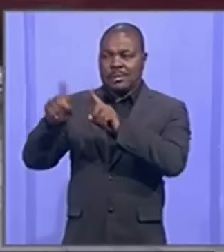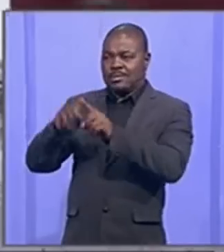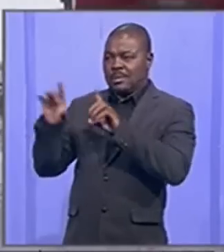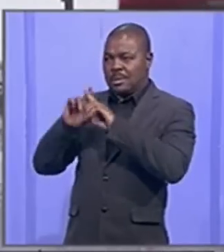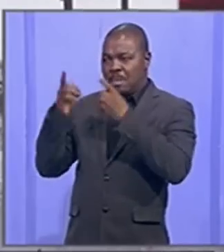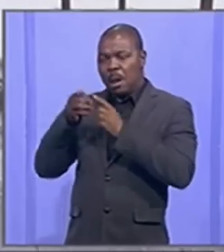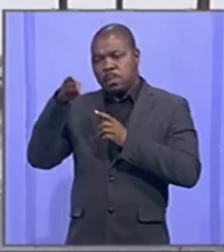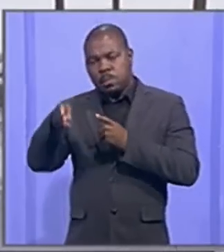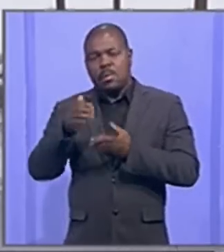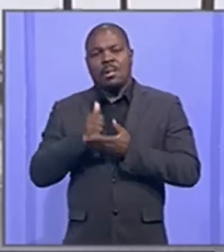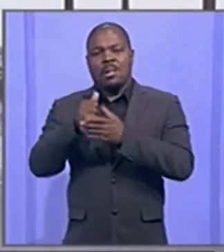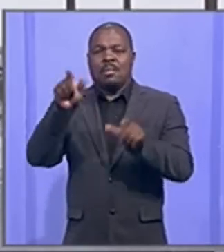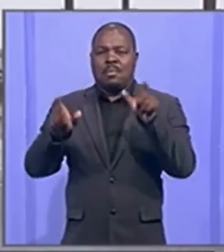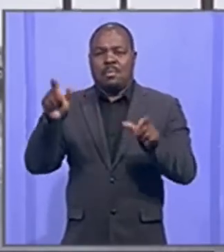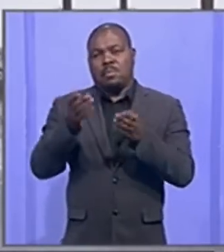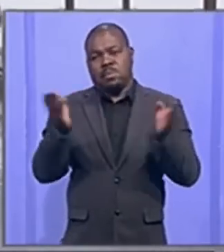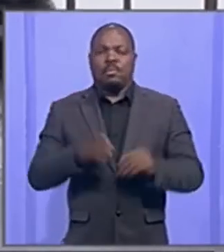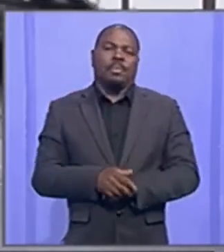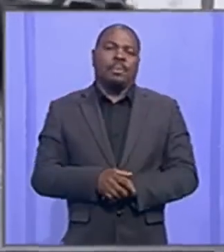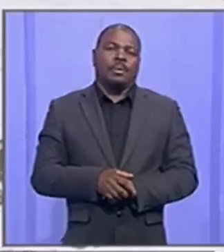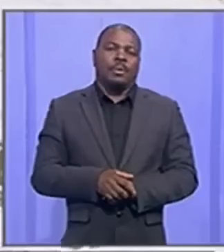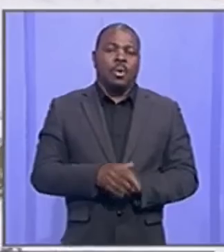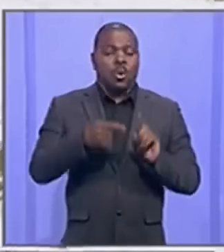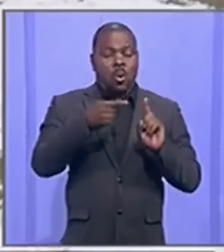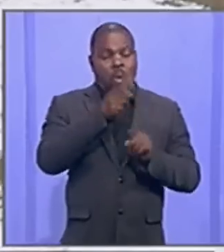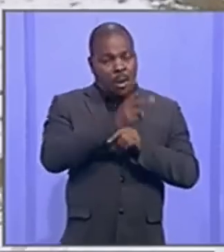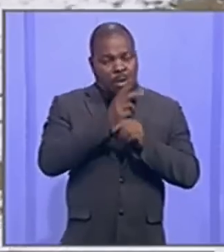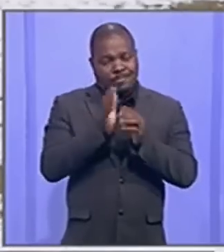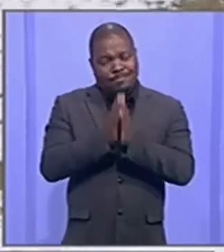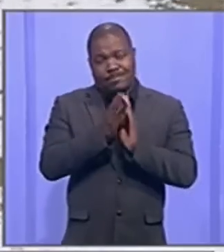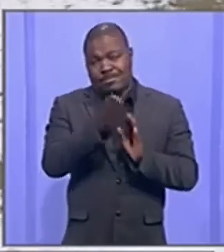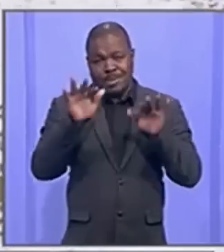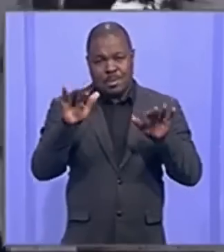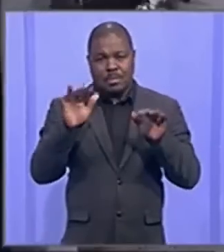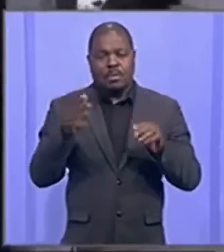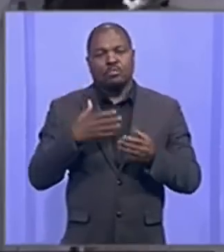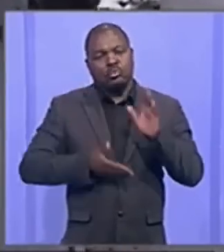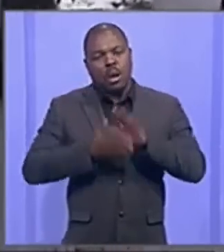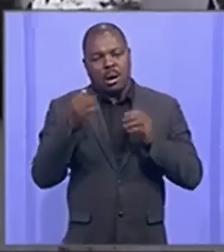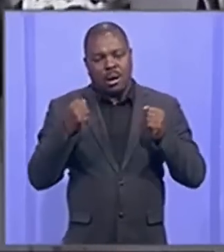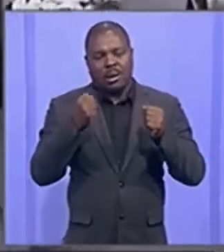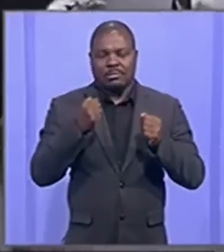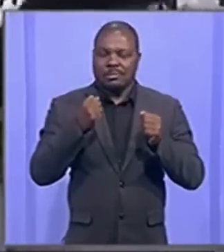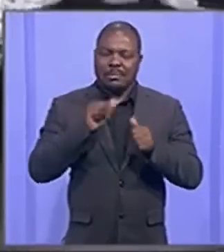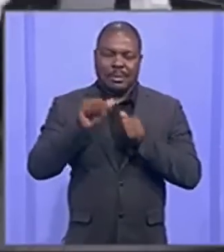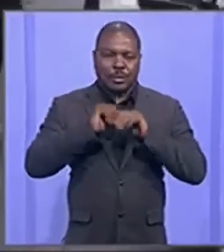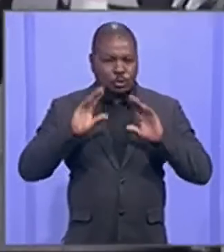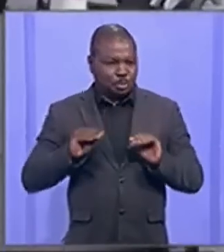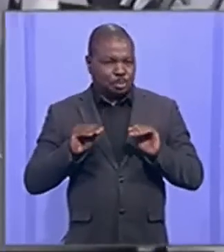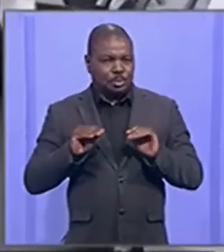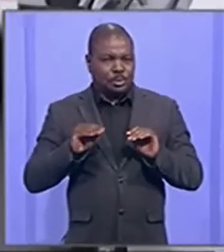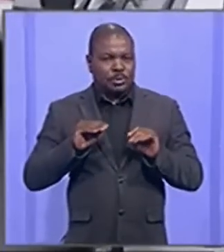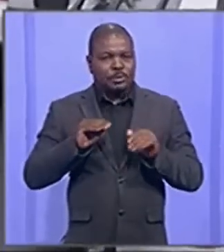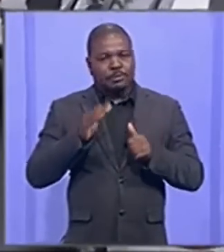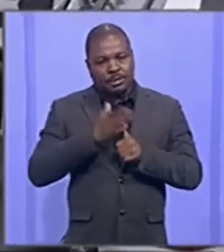go thuša badudi bao ba amilwego ke lehlwa leo. O ipileditše gape go baotledi go emiša ka maeto a bona go ba go fihla ge moela wa sepetepete